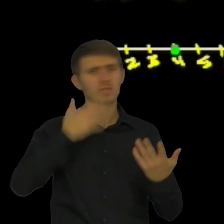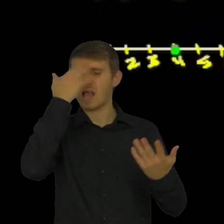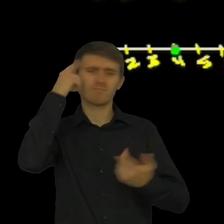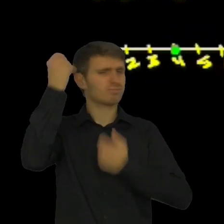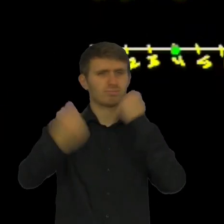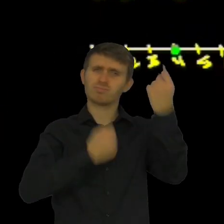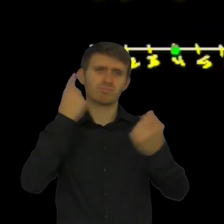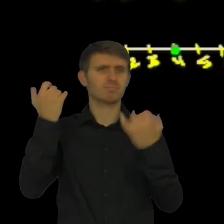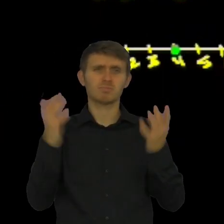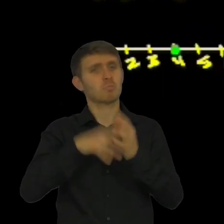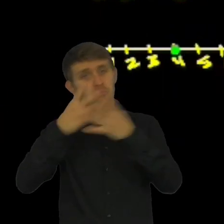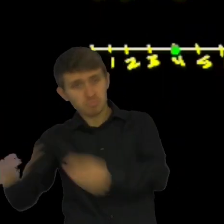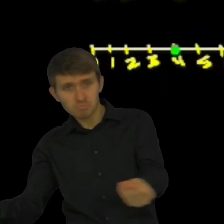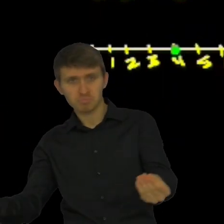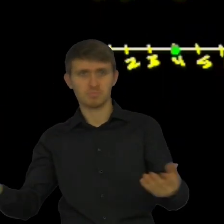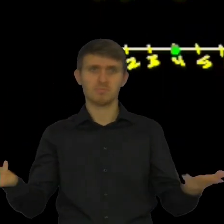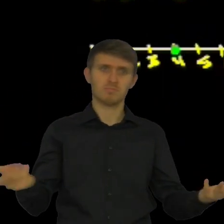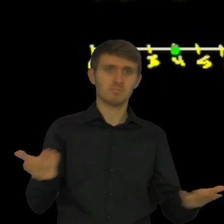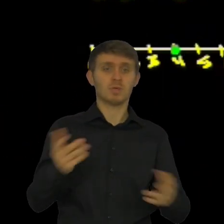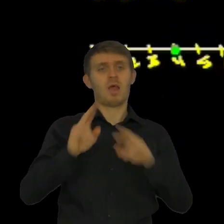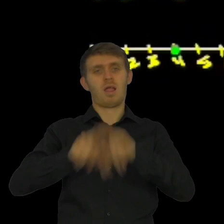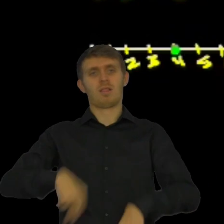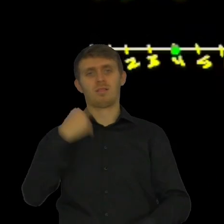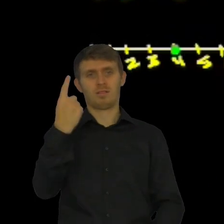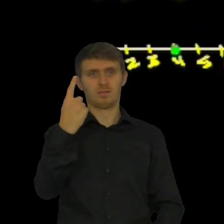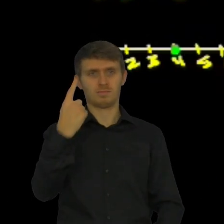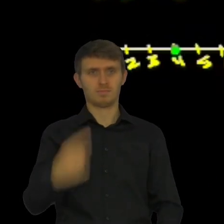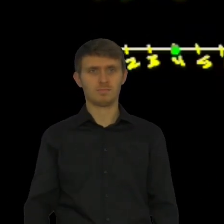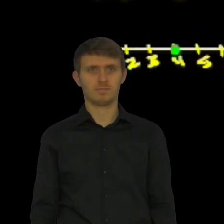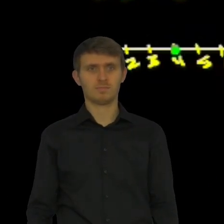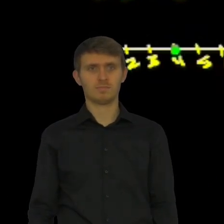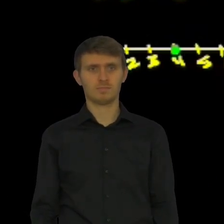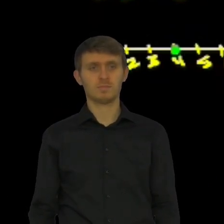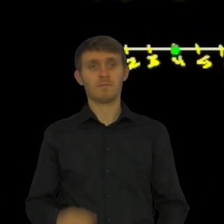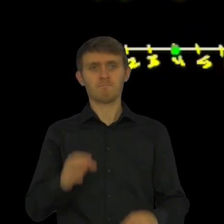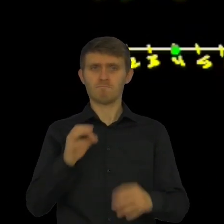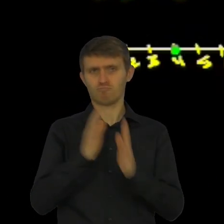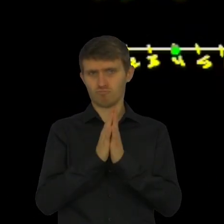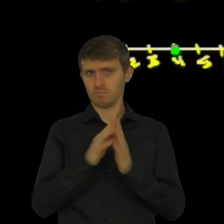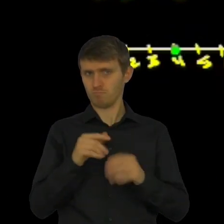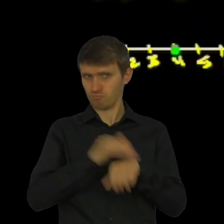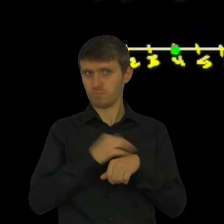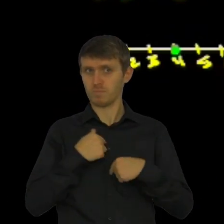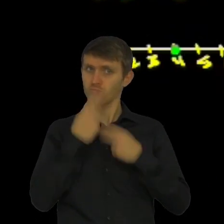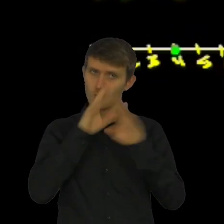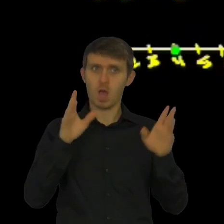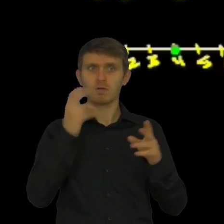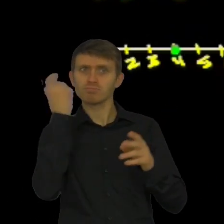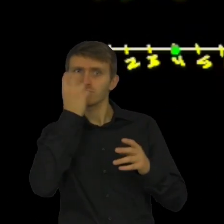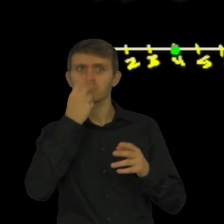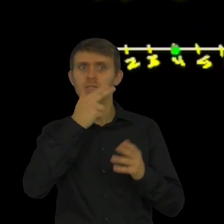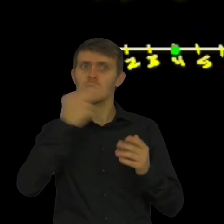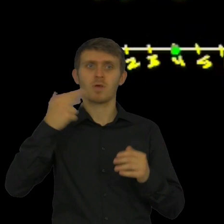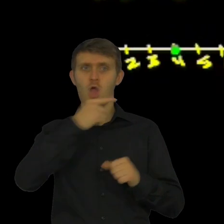I would have one left now let me show you some interesting things about subtraction so we know that 4 - 3 is equal